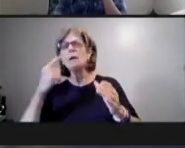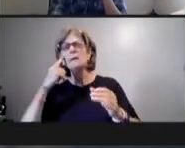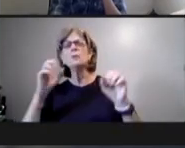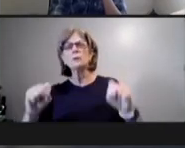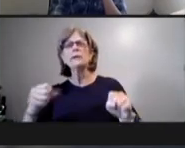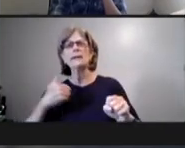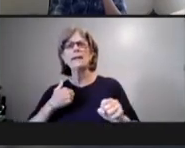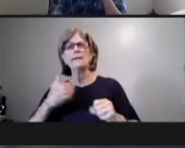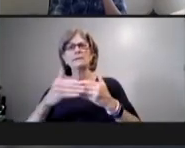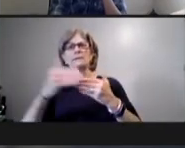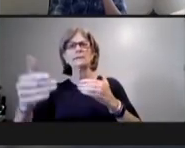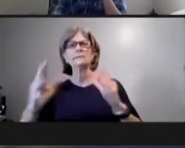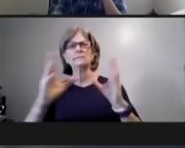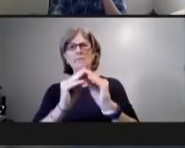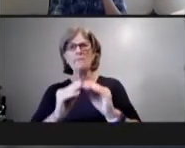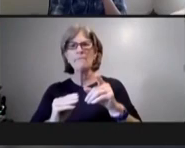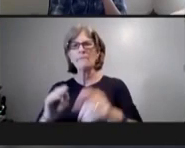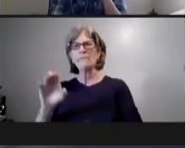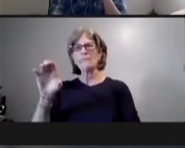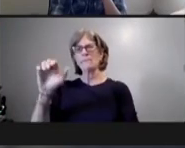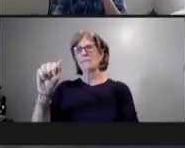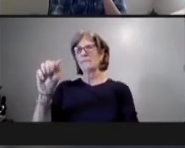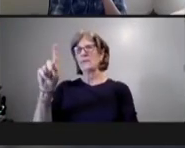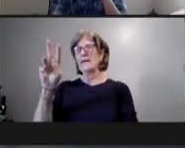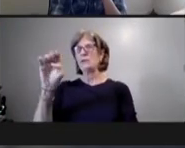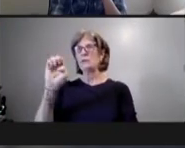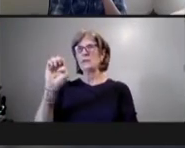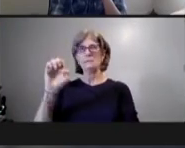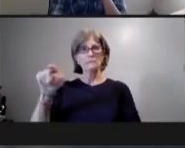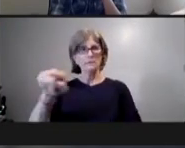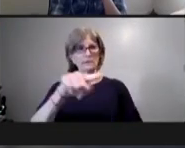That meeting the group's expectation